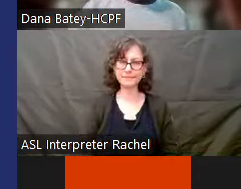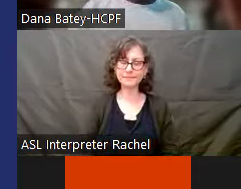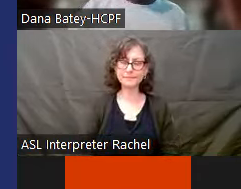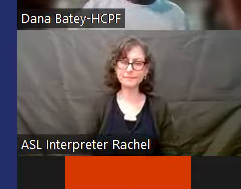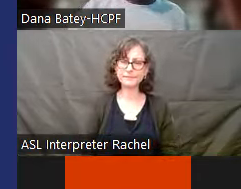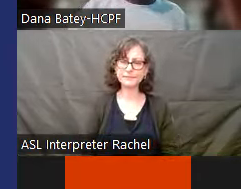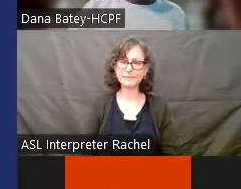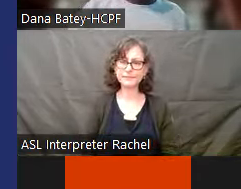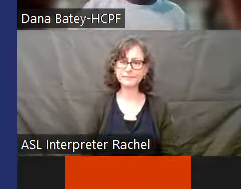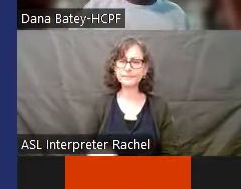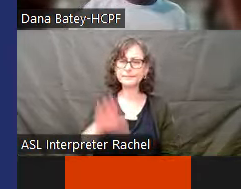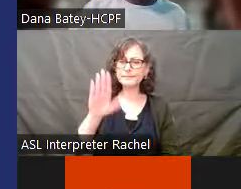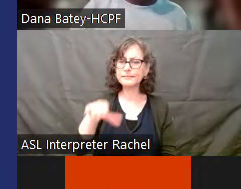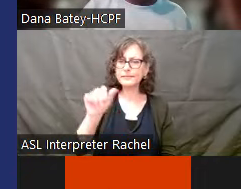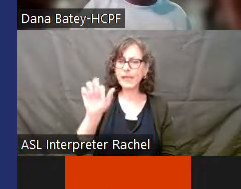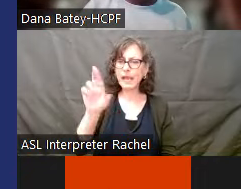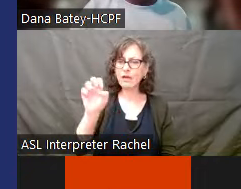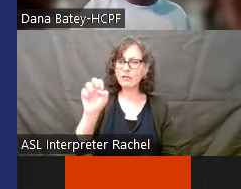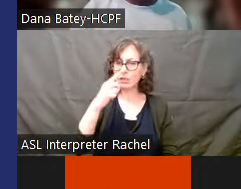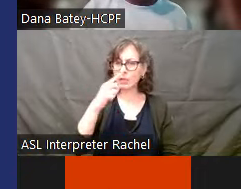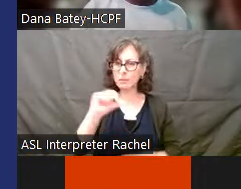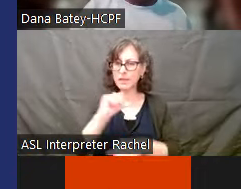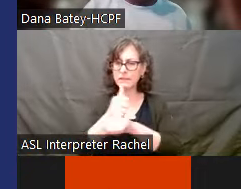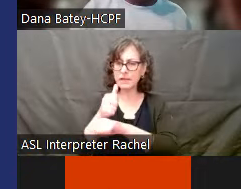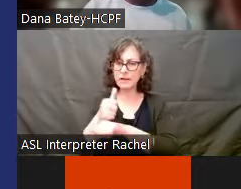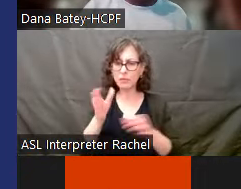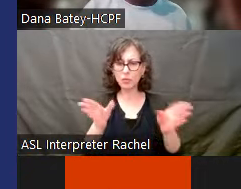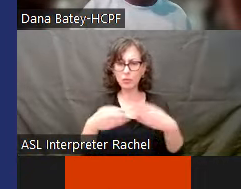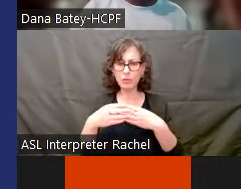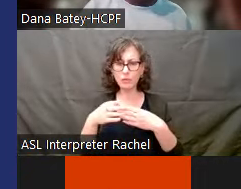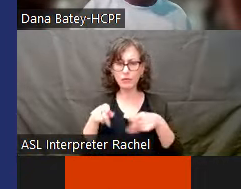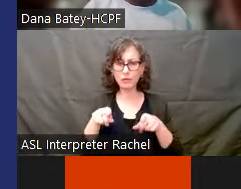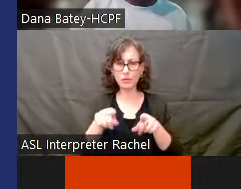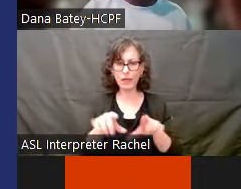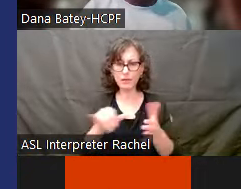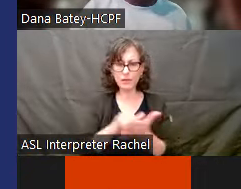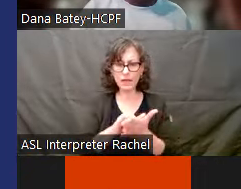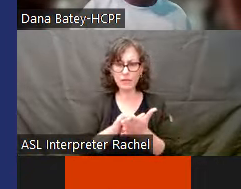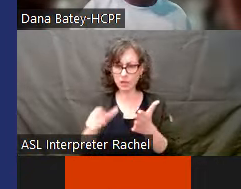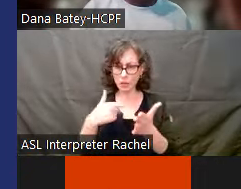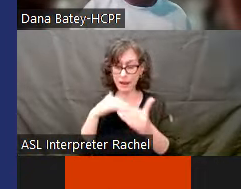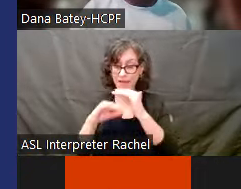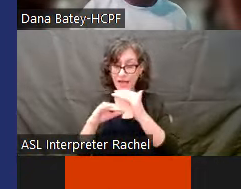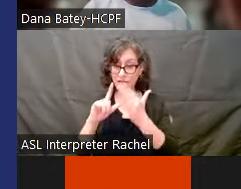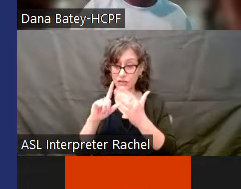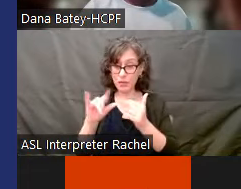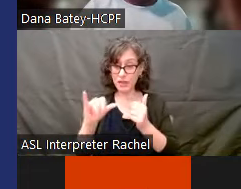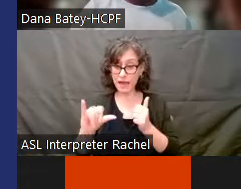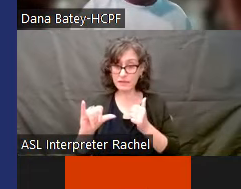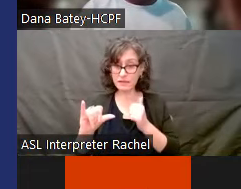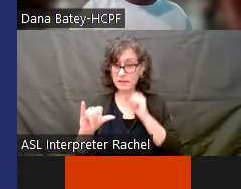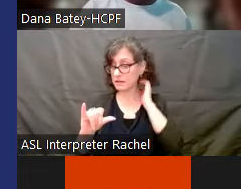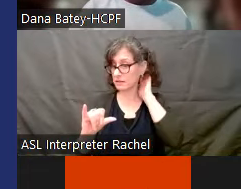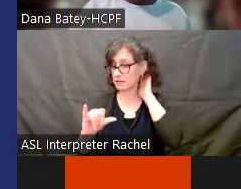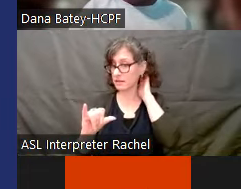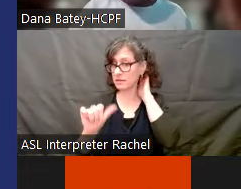And Erin, can you help me and set the rooms up while I'm getting the forms? Do you have access, or do I need to? I think